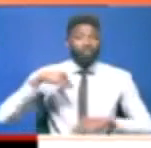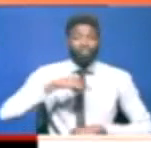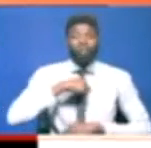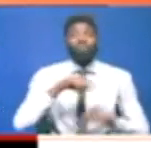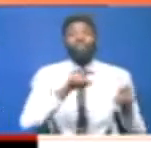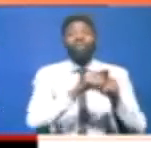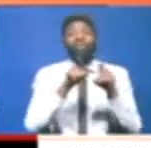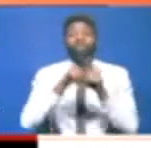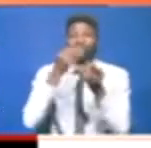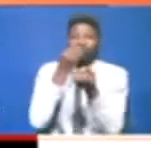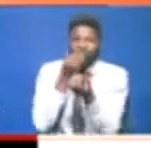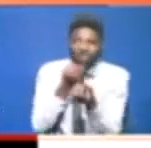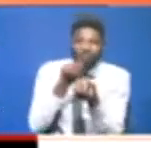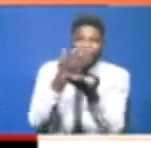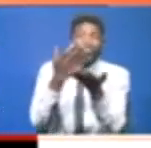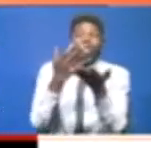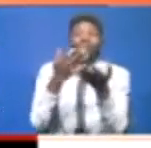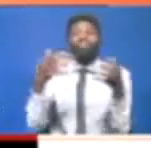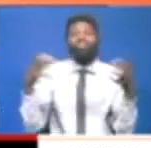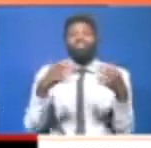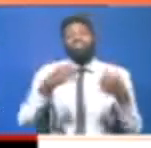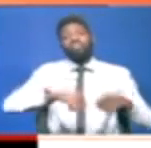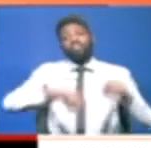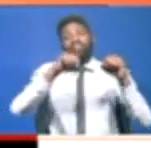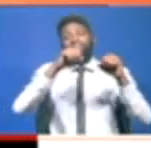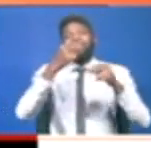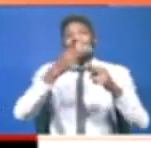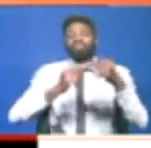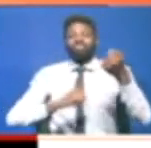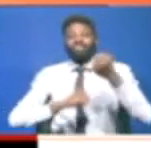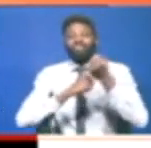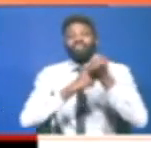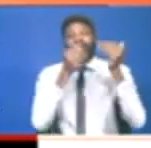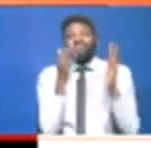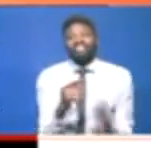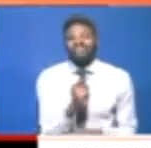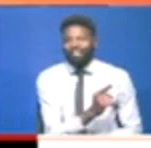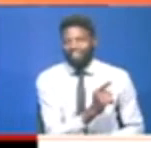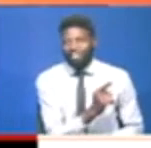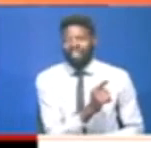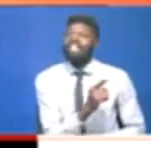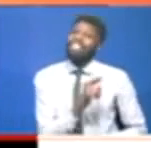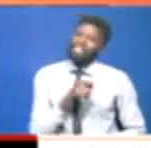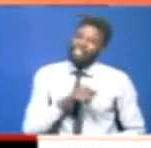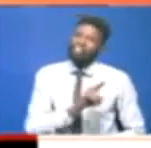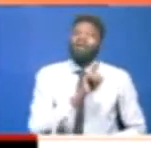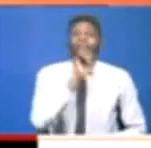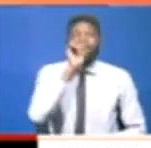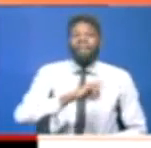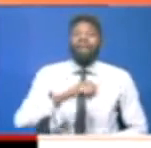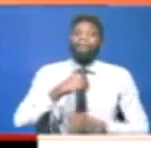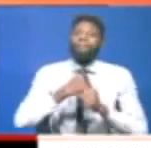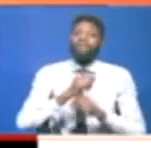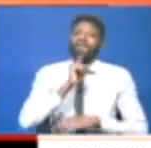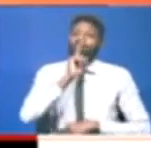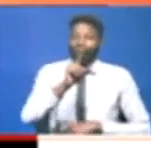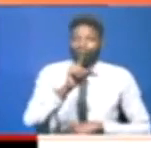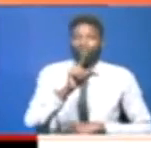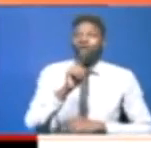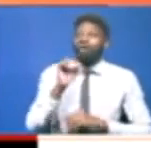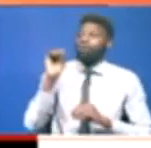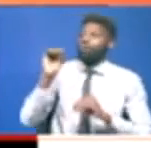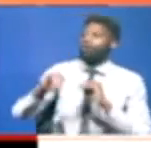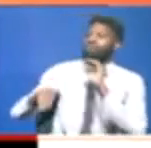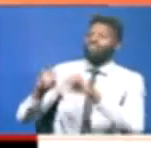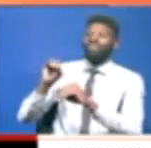now the sponsors. In the pension industry, you call them as sponsors, uh-huh, to ensure that they remit the contributions, because the problem has been